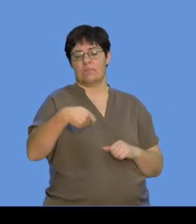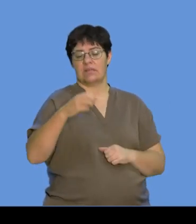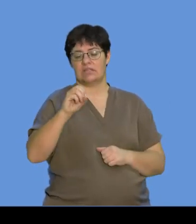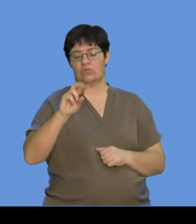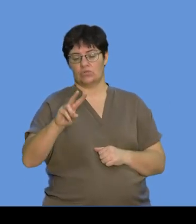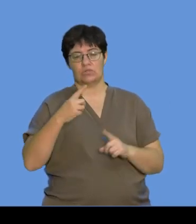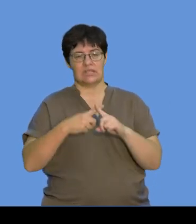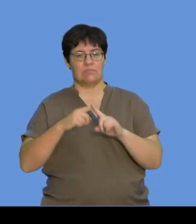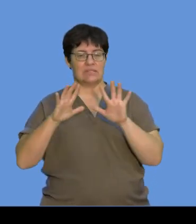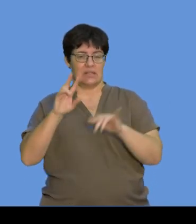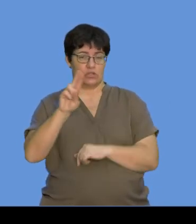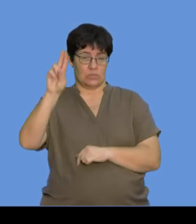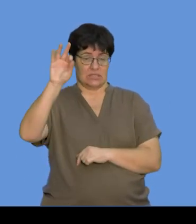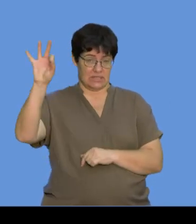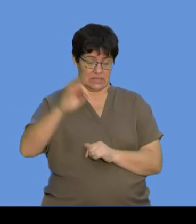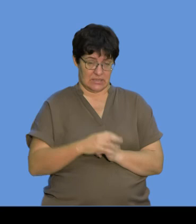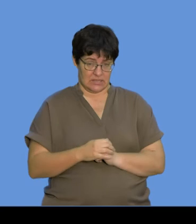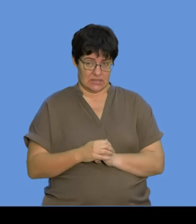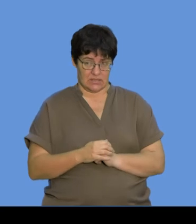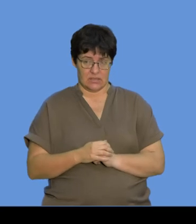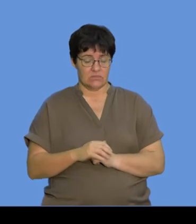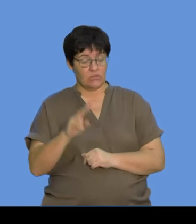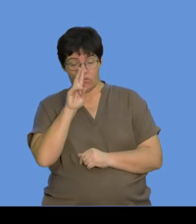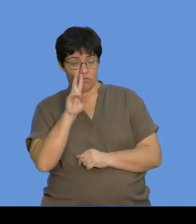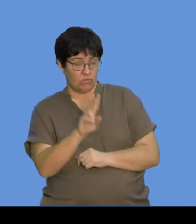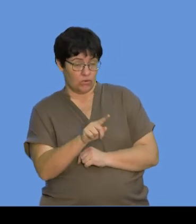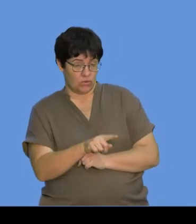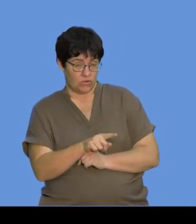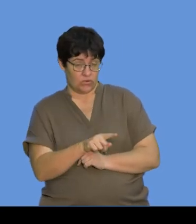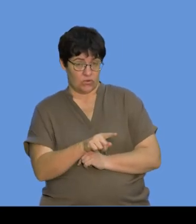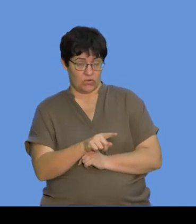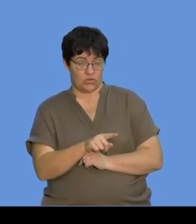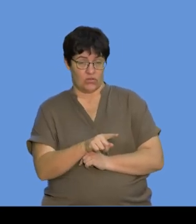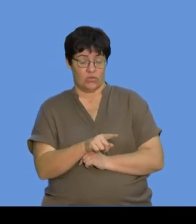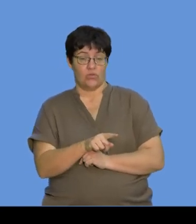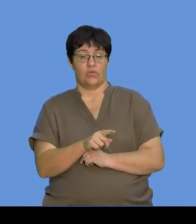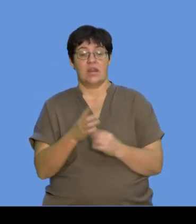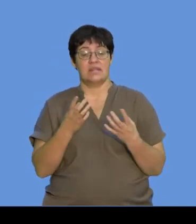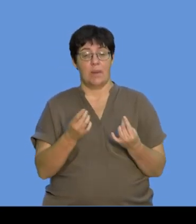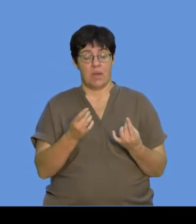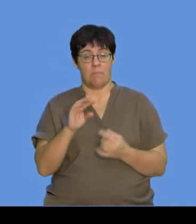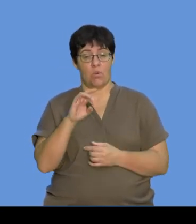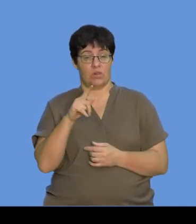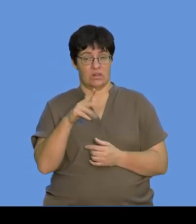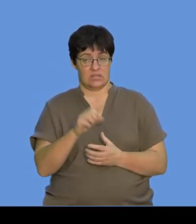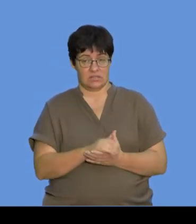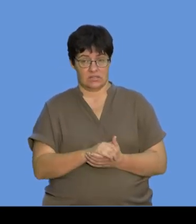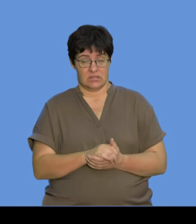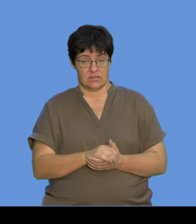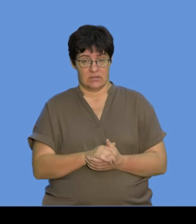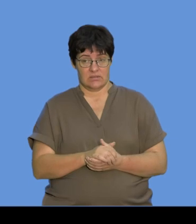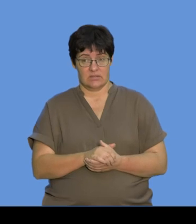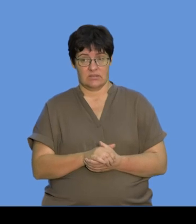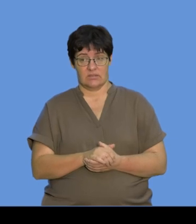10 exponent 23. So if we are looking for the number of moles, or the moles rather,